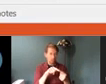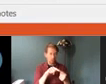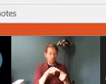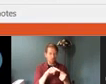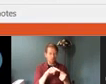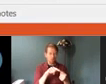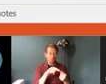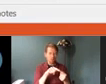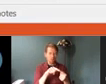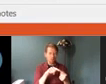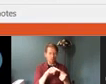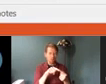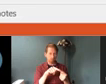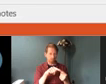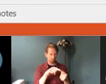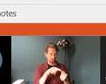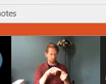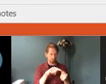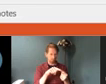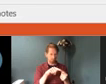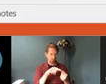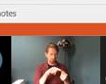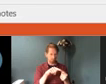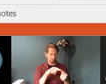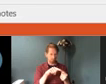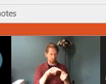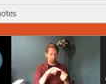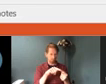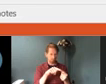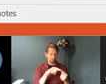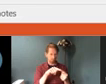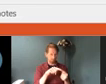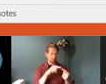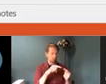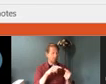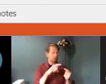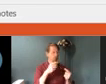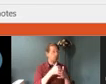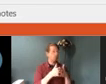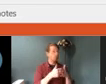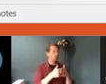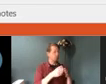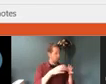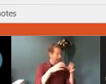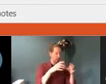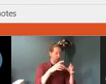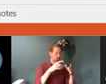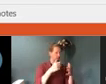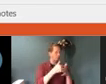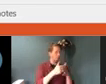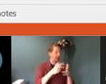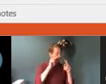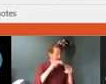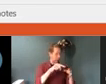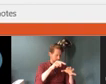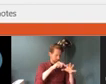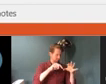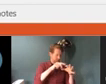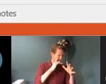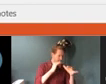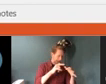we focused, as normally forensic analysis focuses on this region, we focused on the analysis of this region. We used